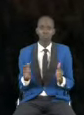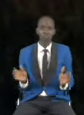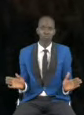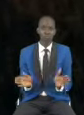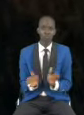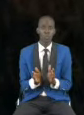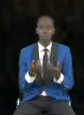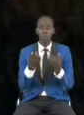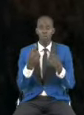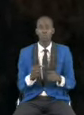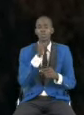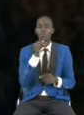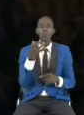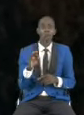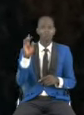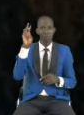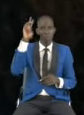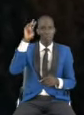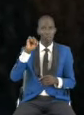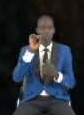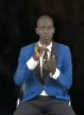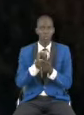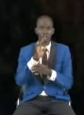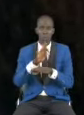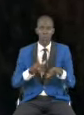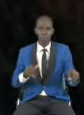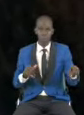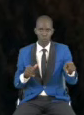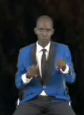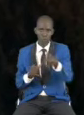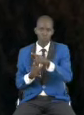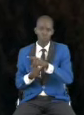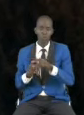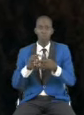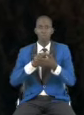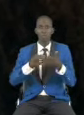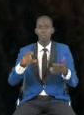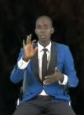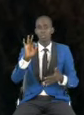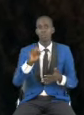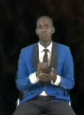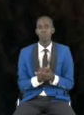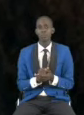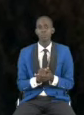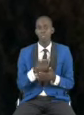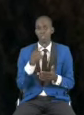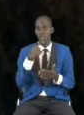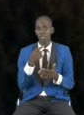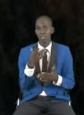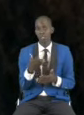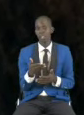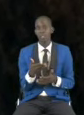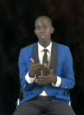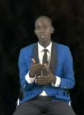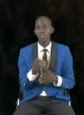him that calleth you. Verse 9, it says, a little